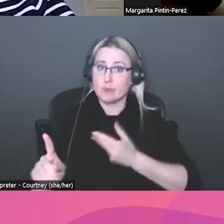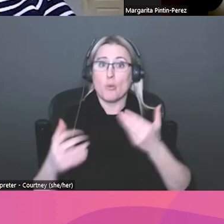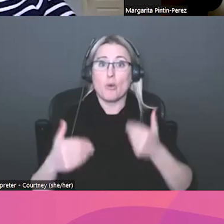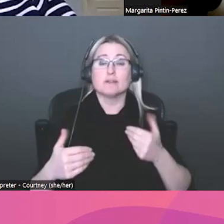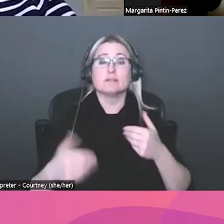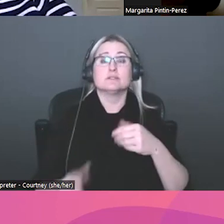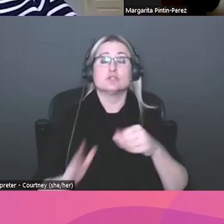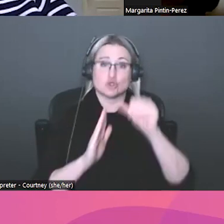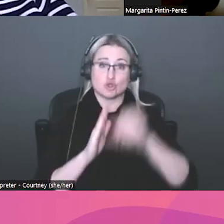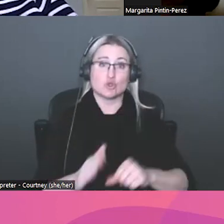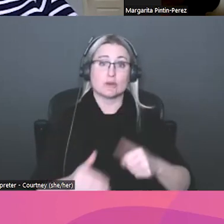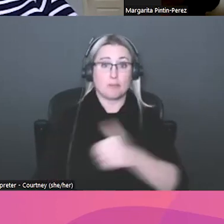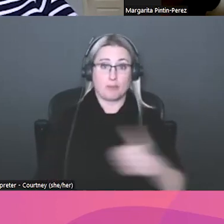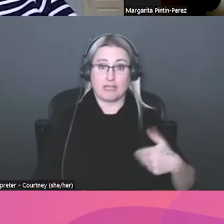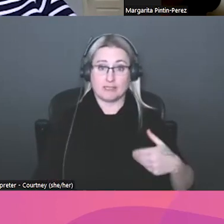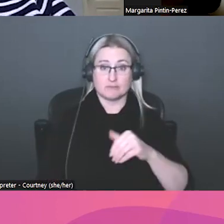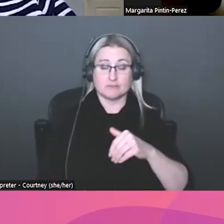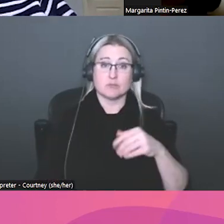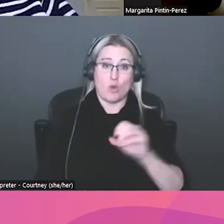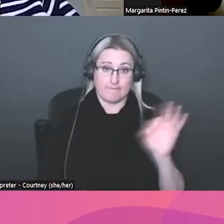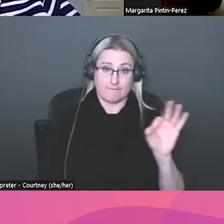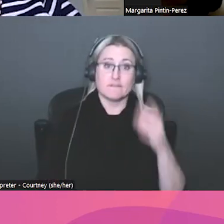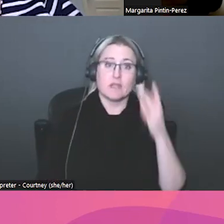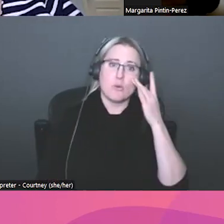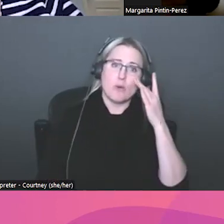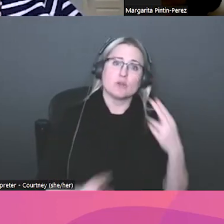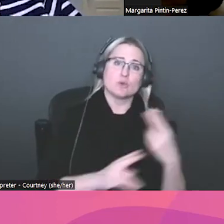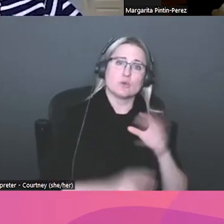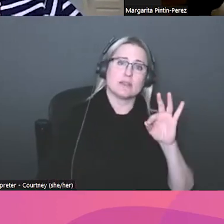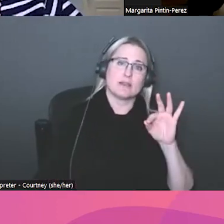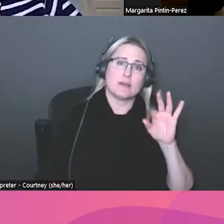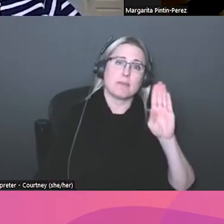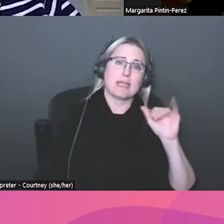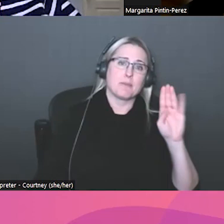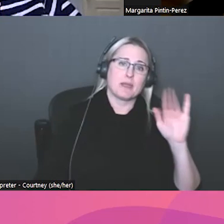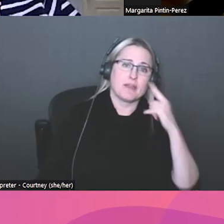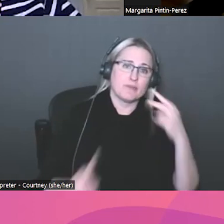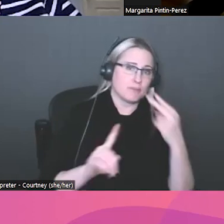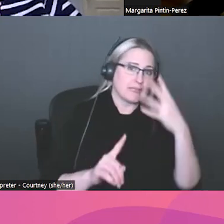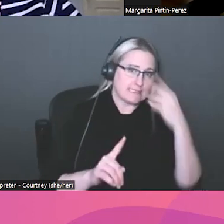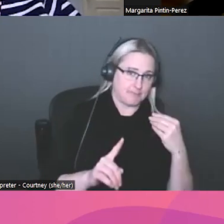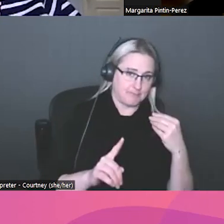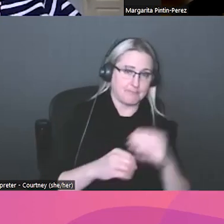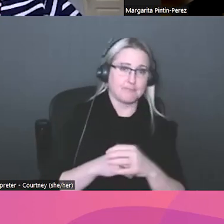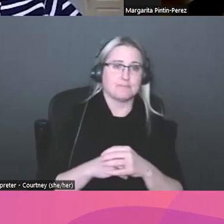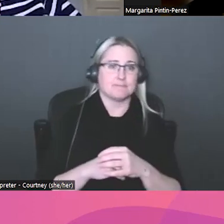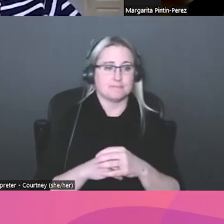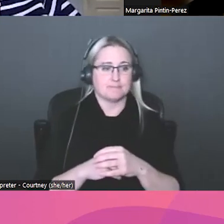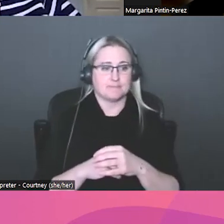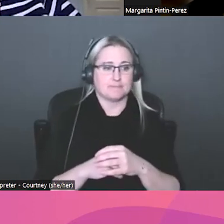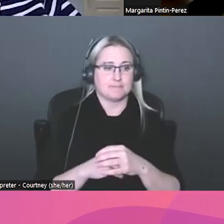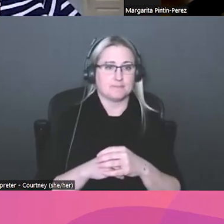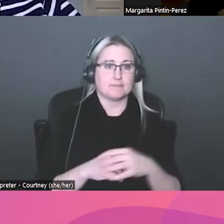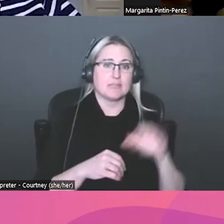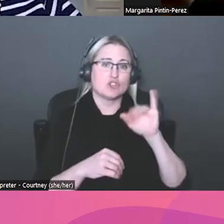for example, based on the way BMI measures are used in clinic settings for anesthetics. There's a lot of great work done by